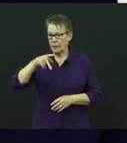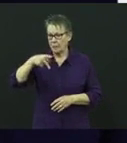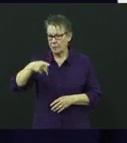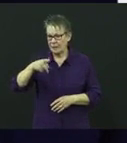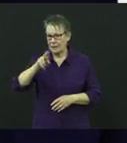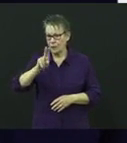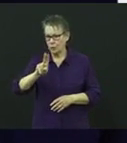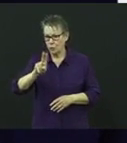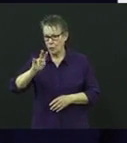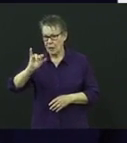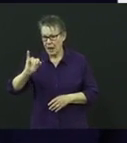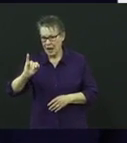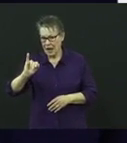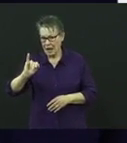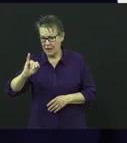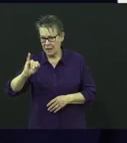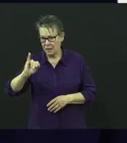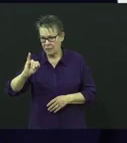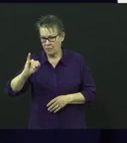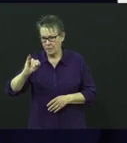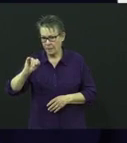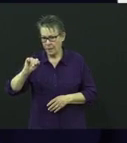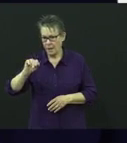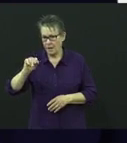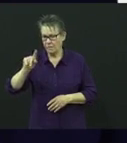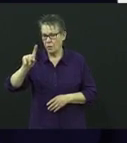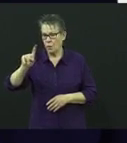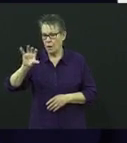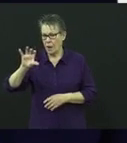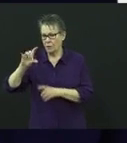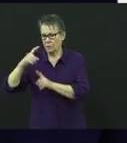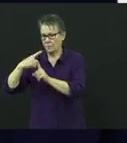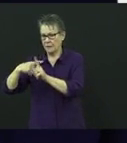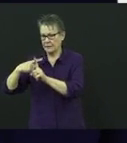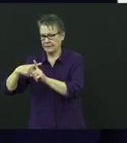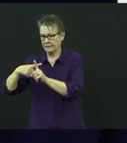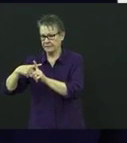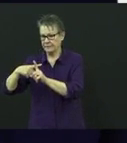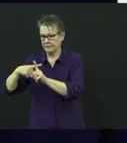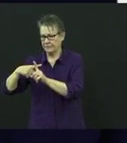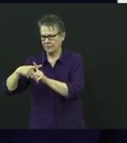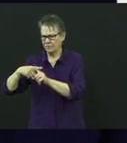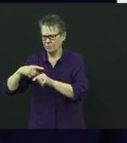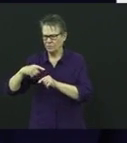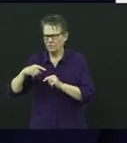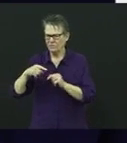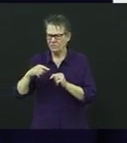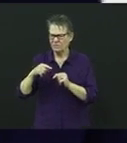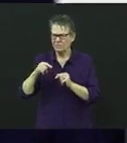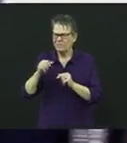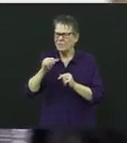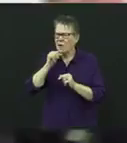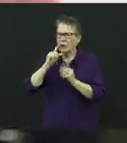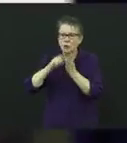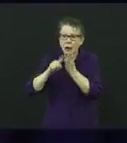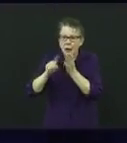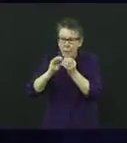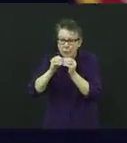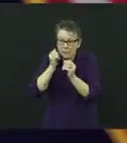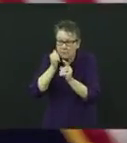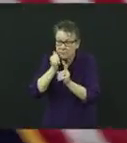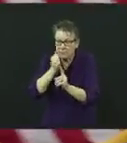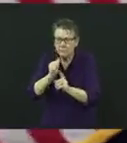Hospital Association, I'm sure, has it. We don't look at that on a day-to-day basis. Also, to both of the sets of questions here,